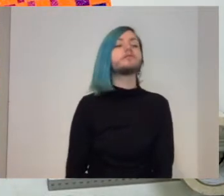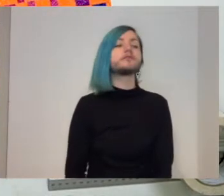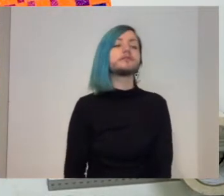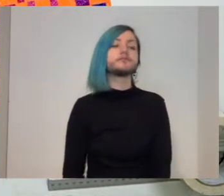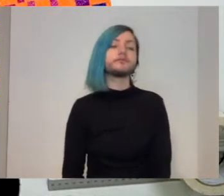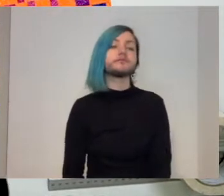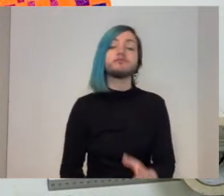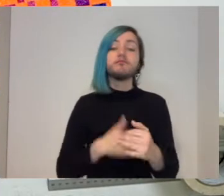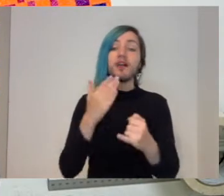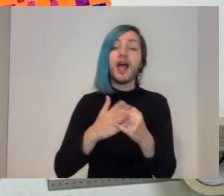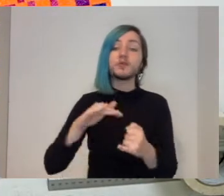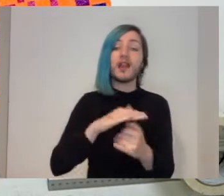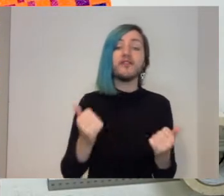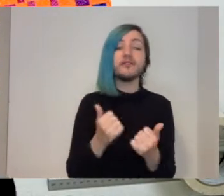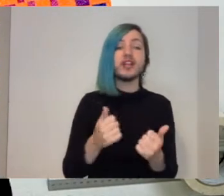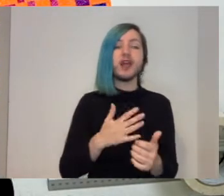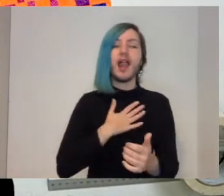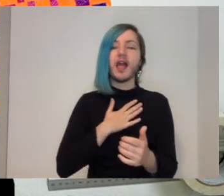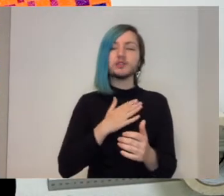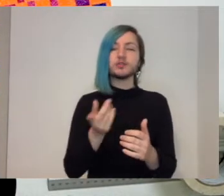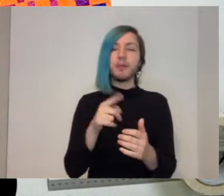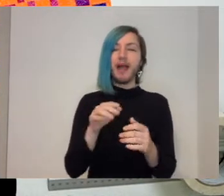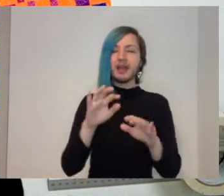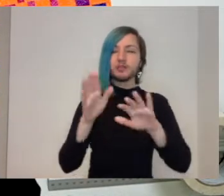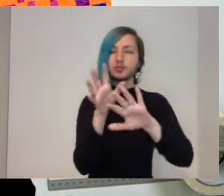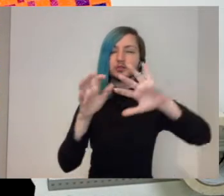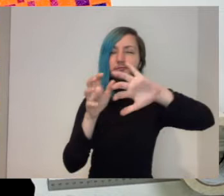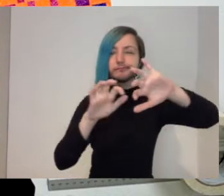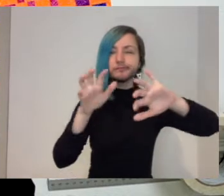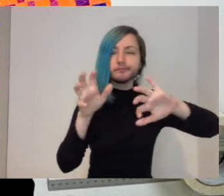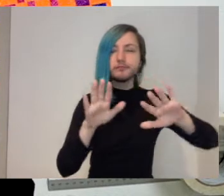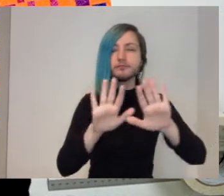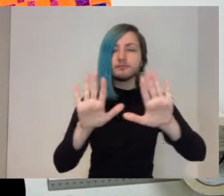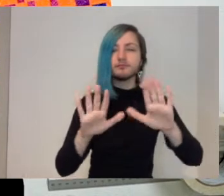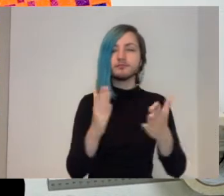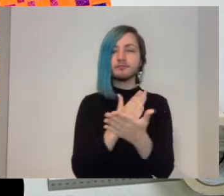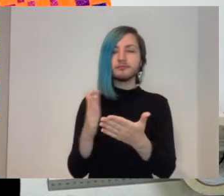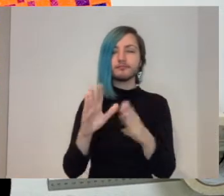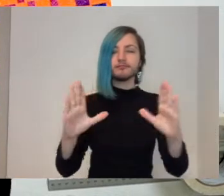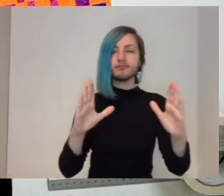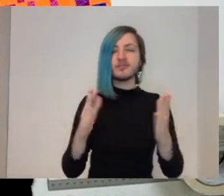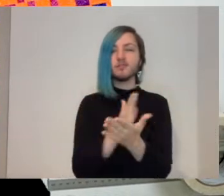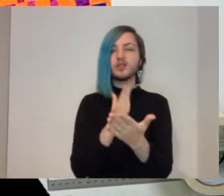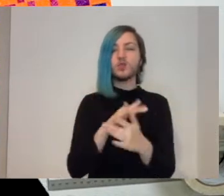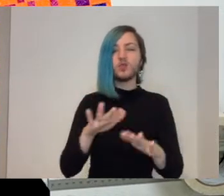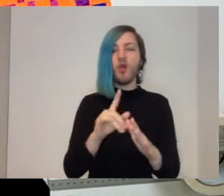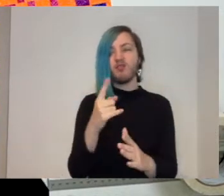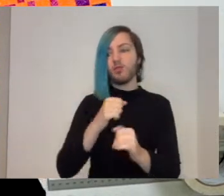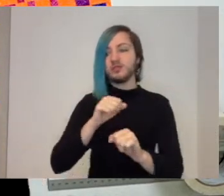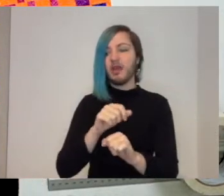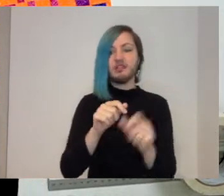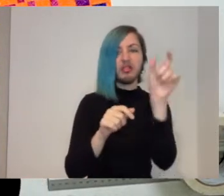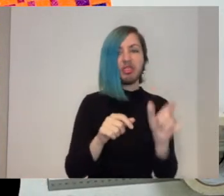When your last one's in, I kind of like to just even it all out again so you don't have one space left at one side. And